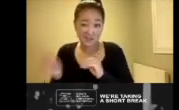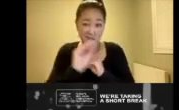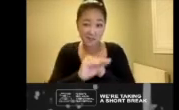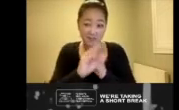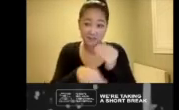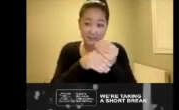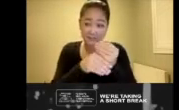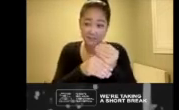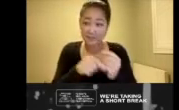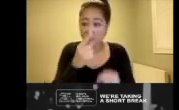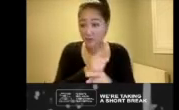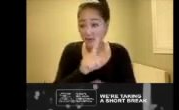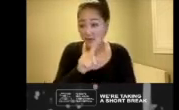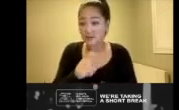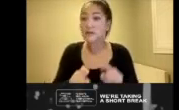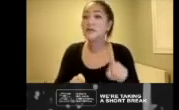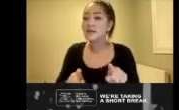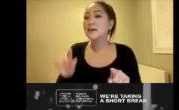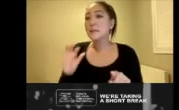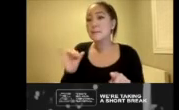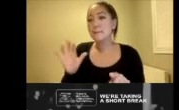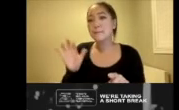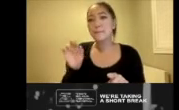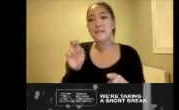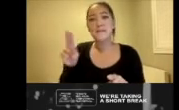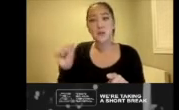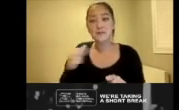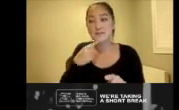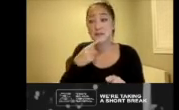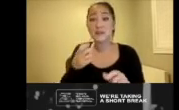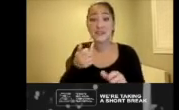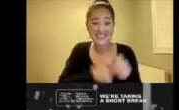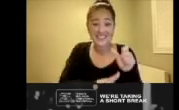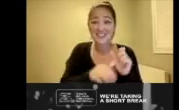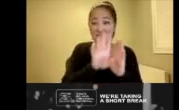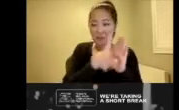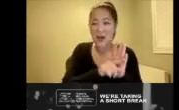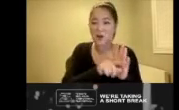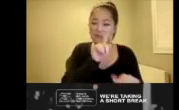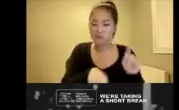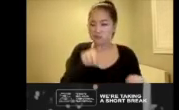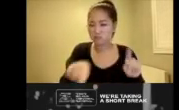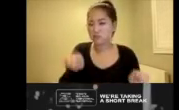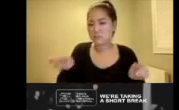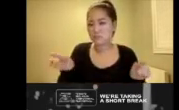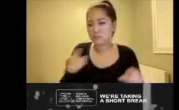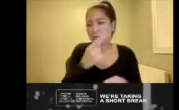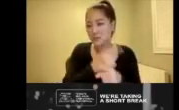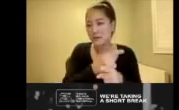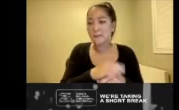the kids kind of come from different backgrounds. So, for example, Mokoya's recently moved from kind of